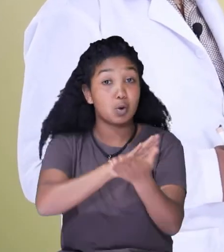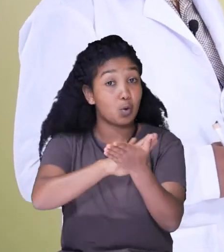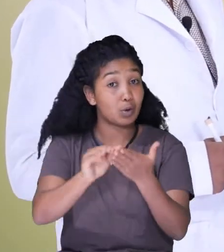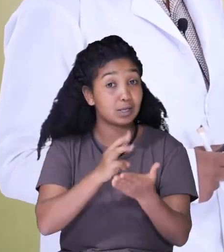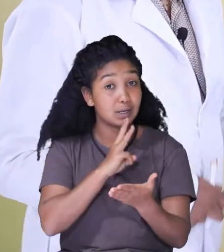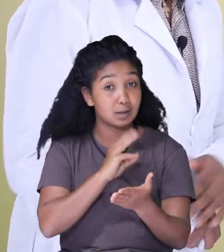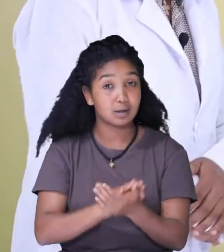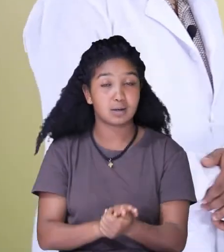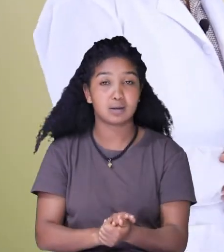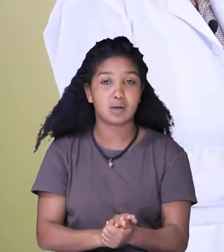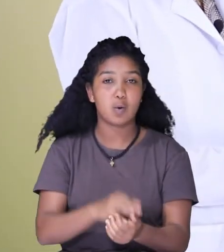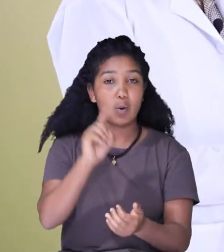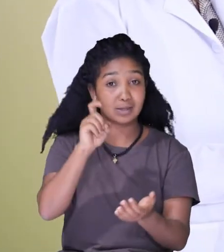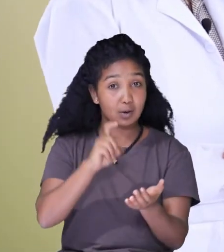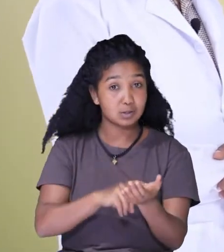water,